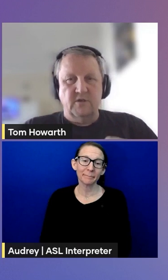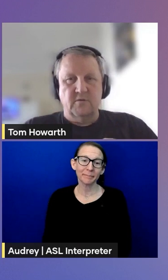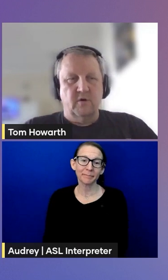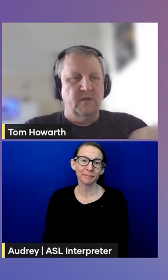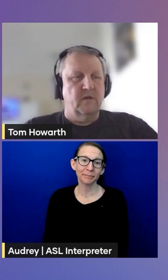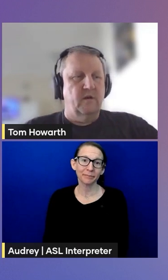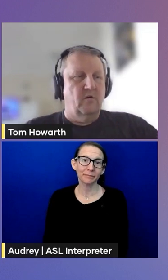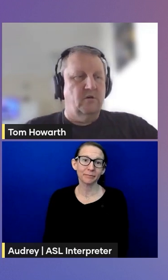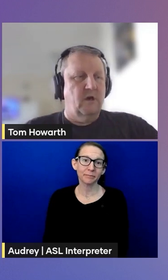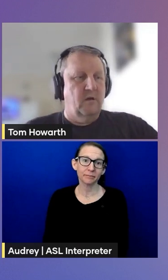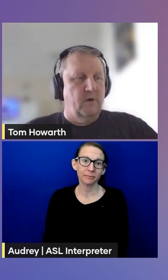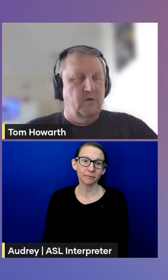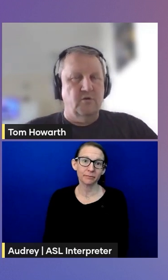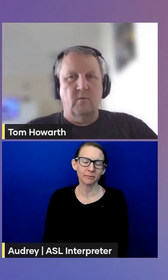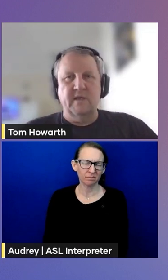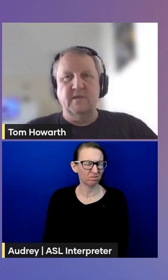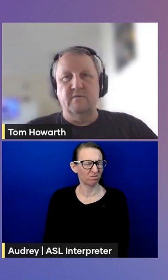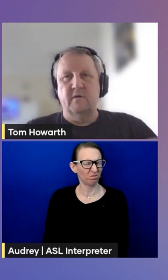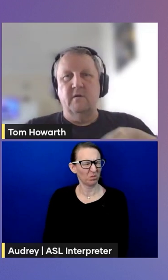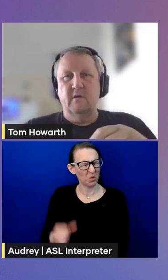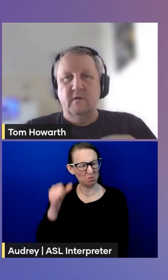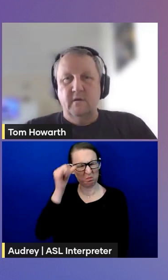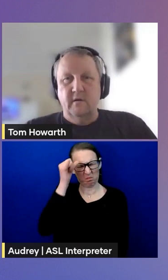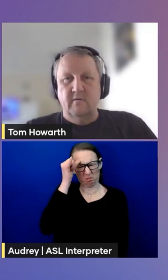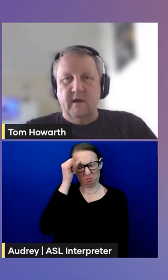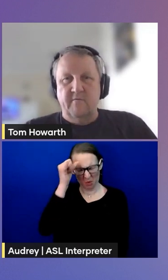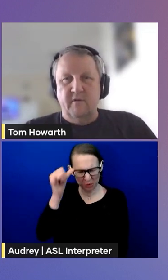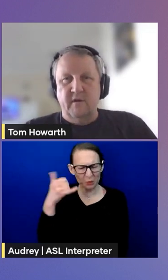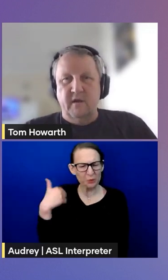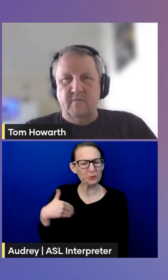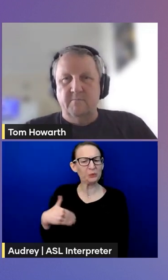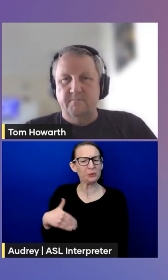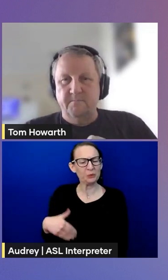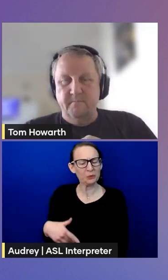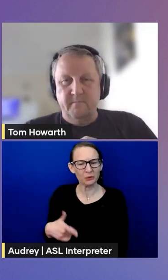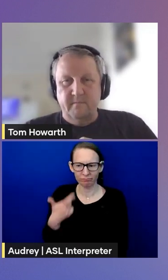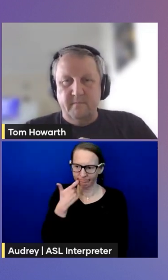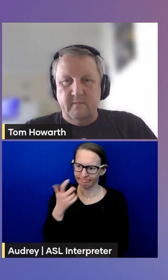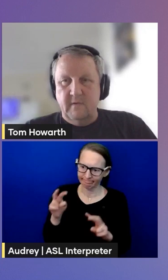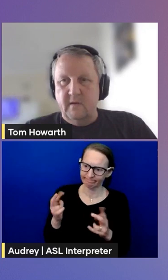which is a surprisingly long time when you're just waiting for everything.